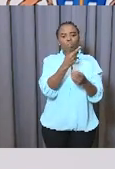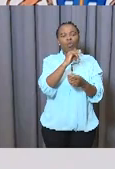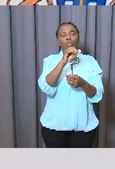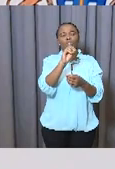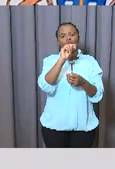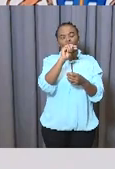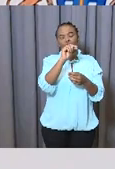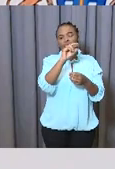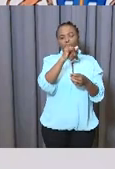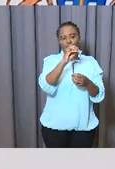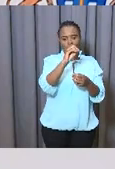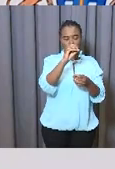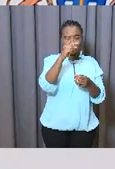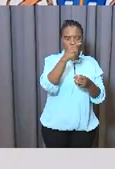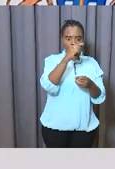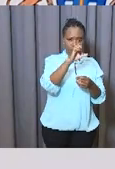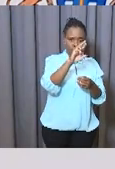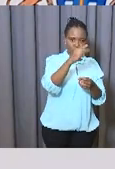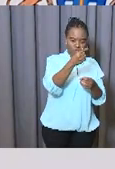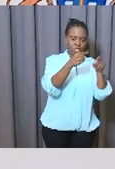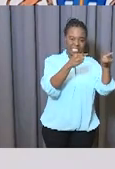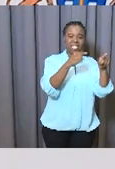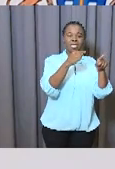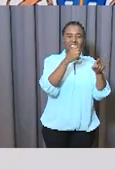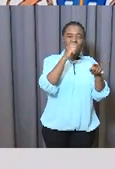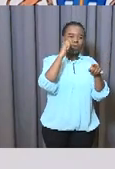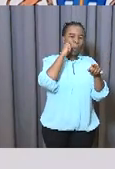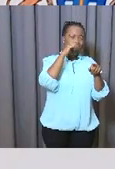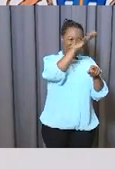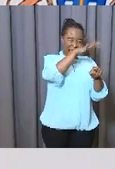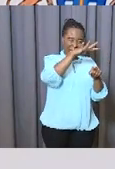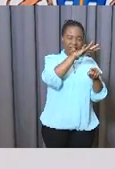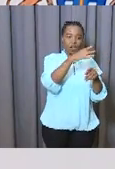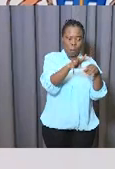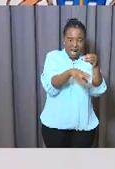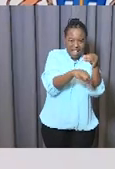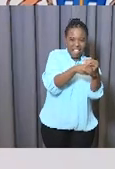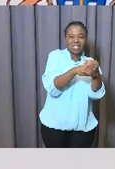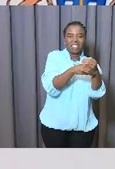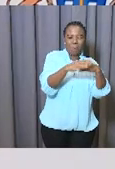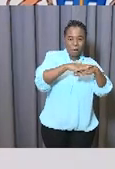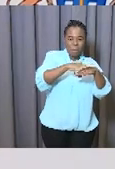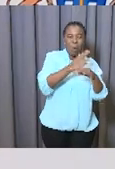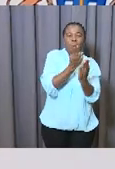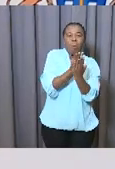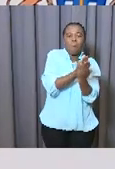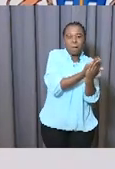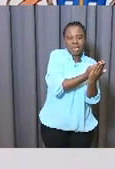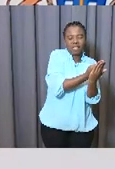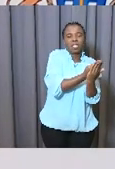Mukhari cluster in the northern part of Tshwane. That's why we are adding additional beds also